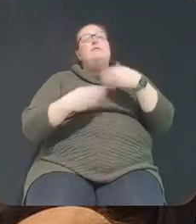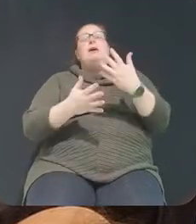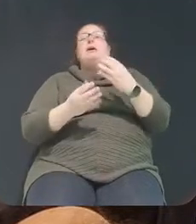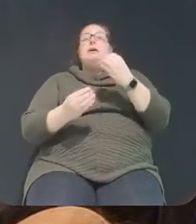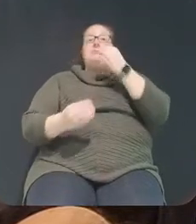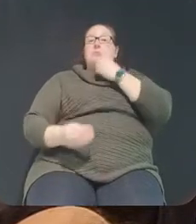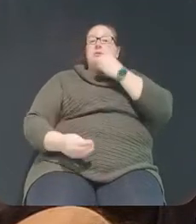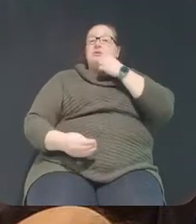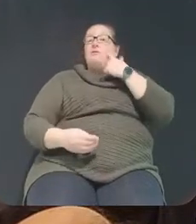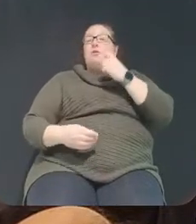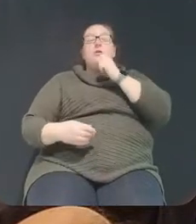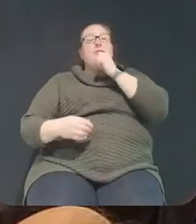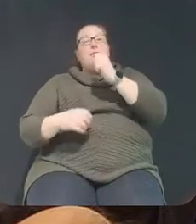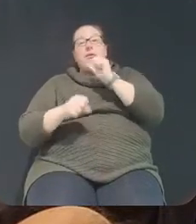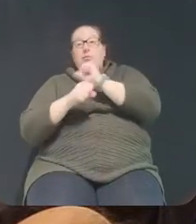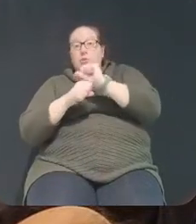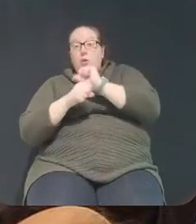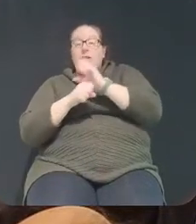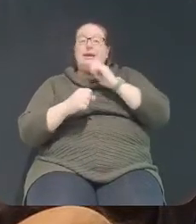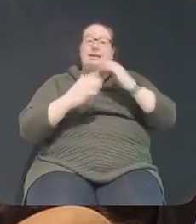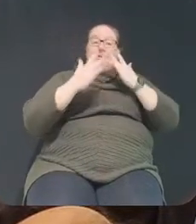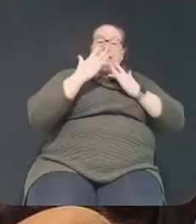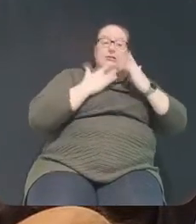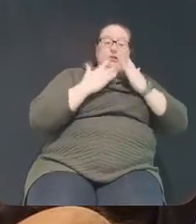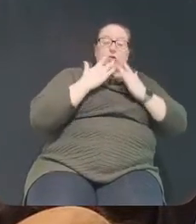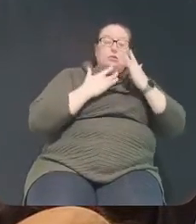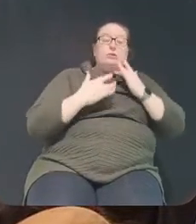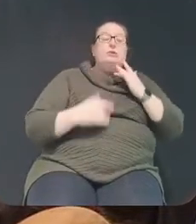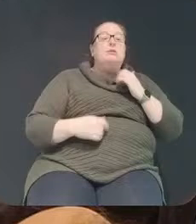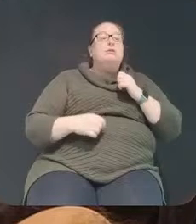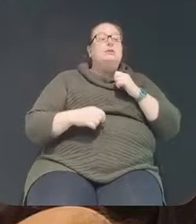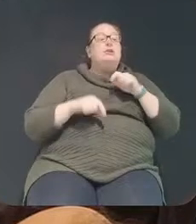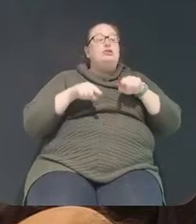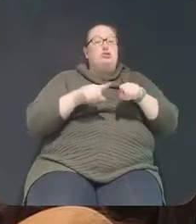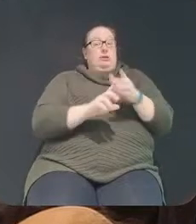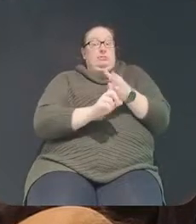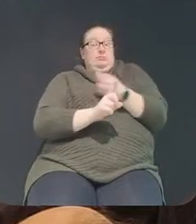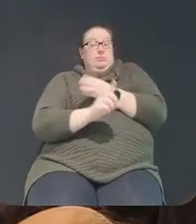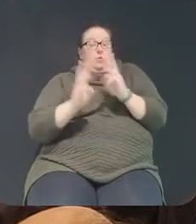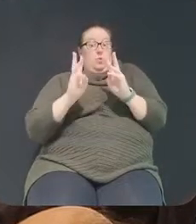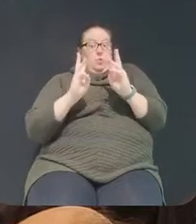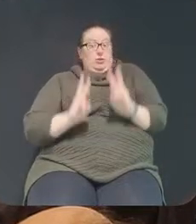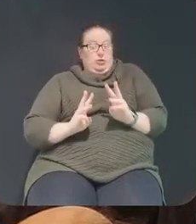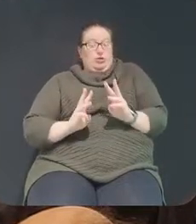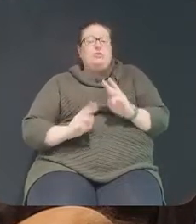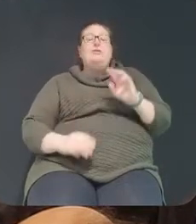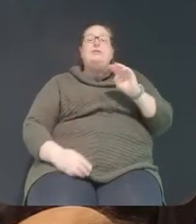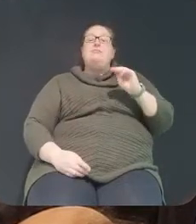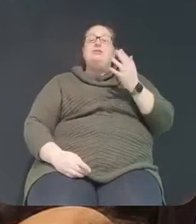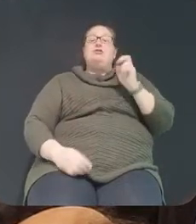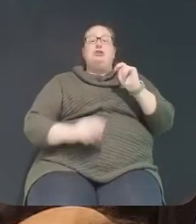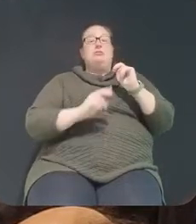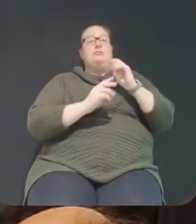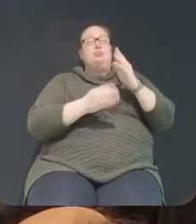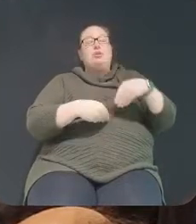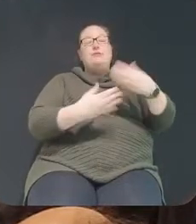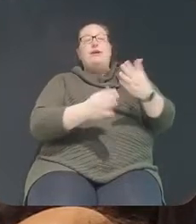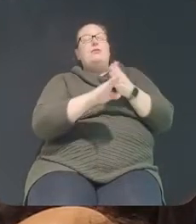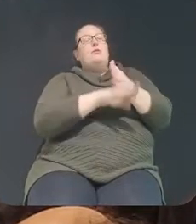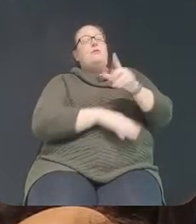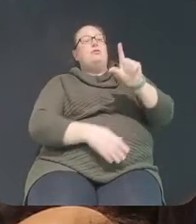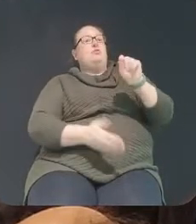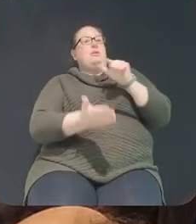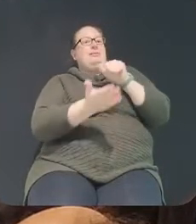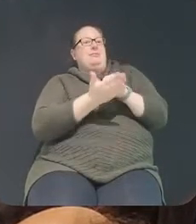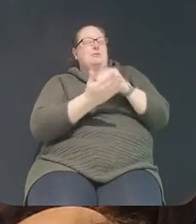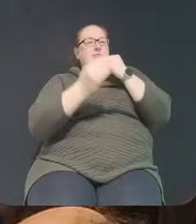quote, unemployed and destitute. The petition notes that during the previous winter, the mission had provided over 20,000 meals and